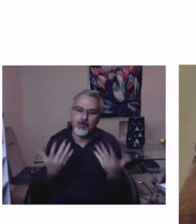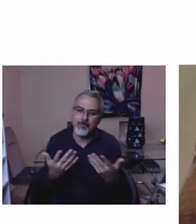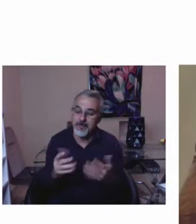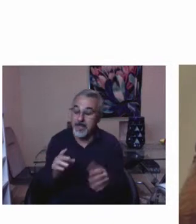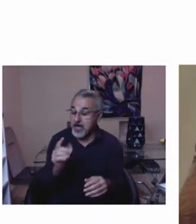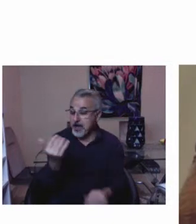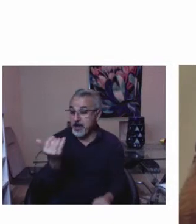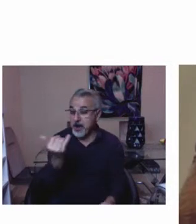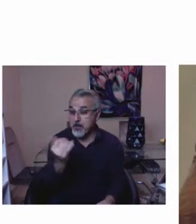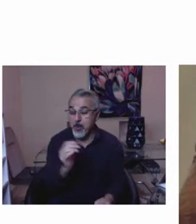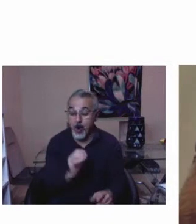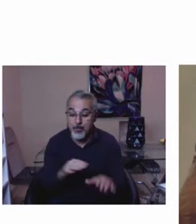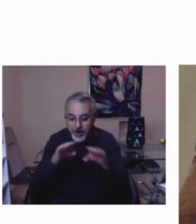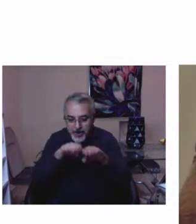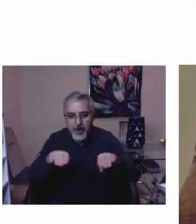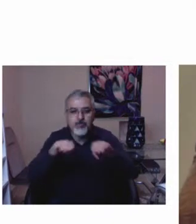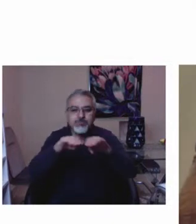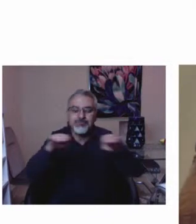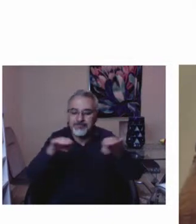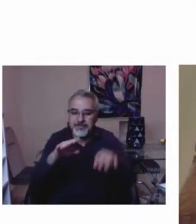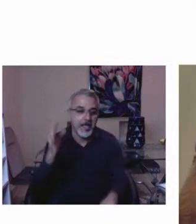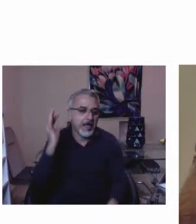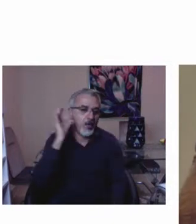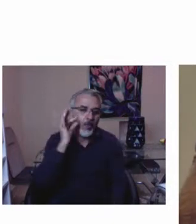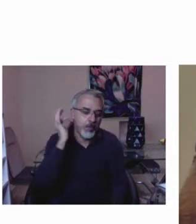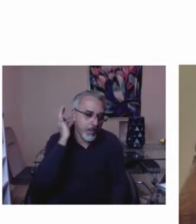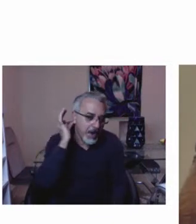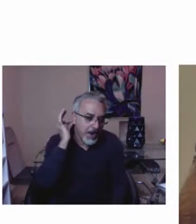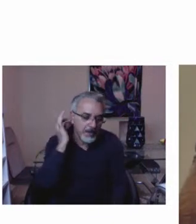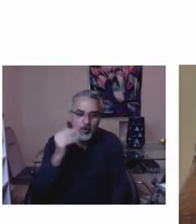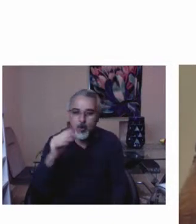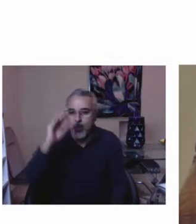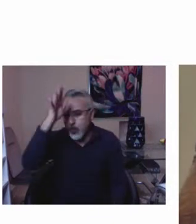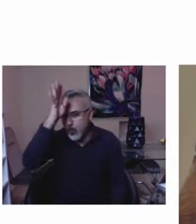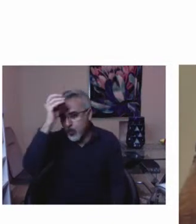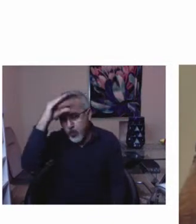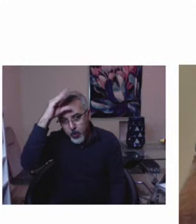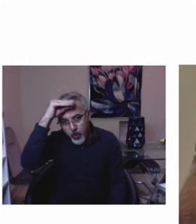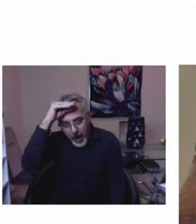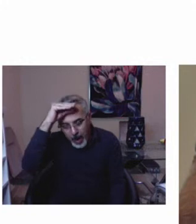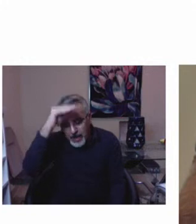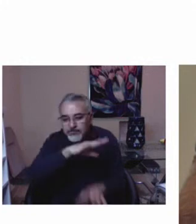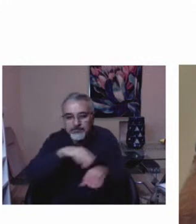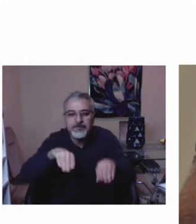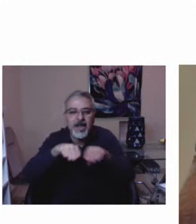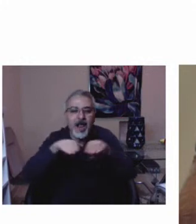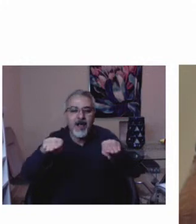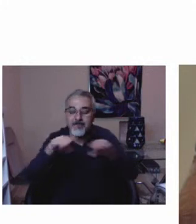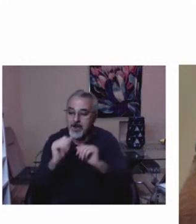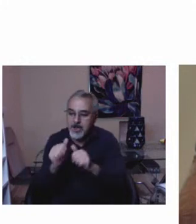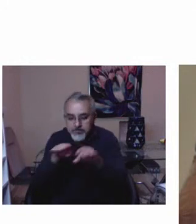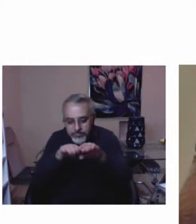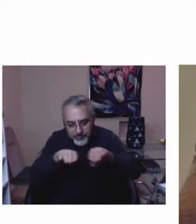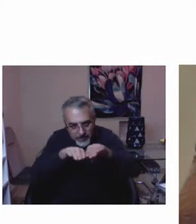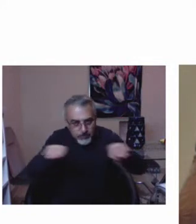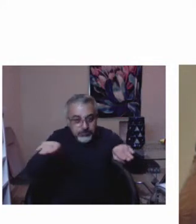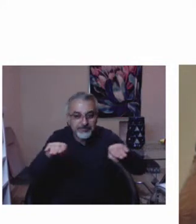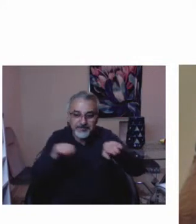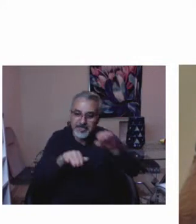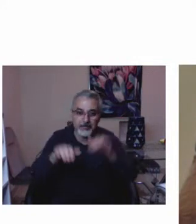$79 million in 64 different projects with a focus on youth, peace, and security, spread across 18